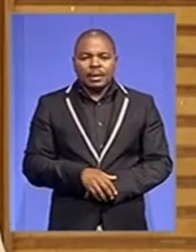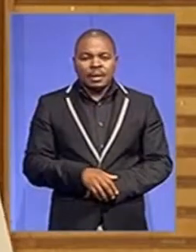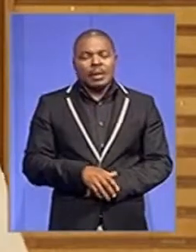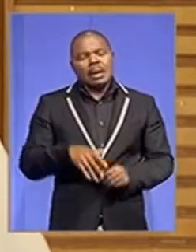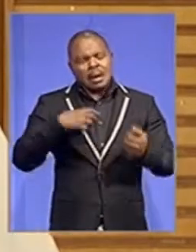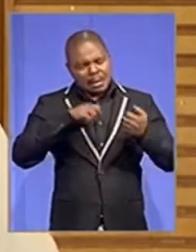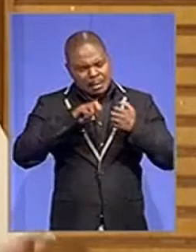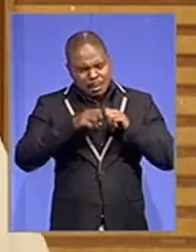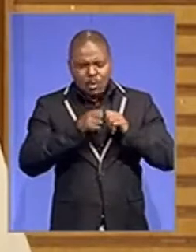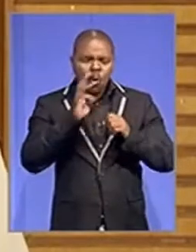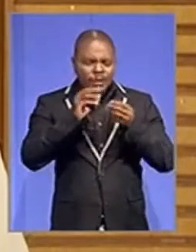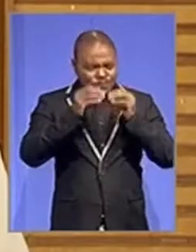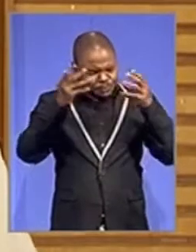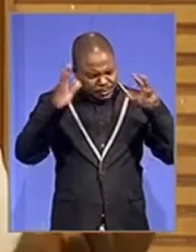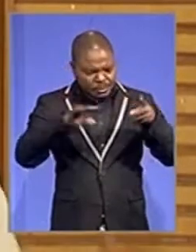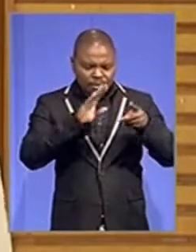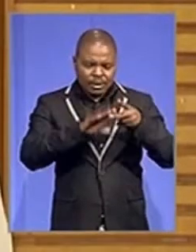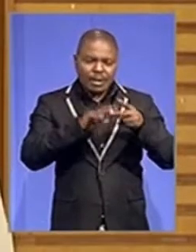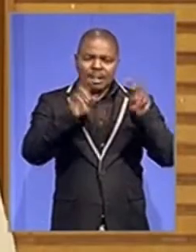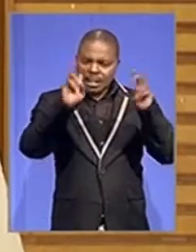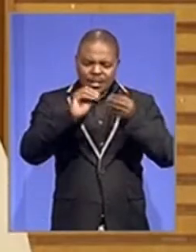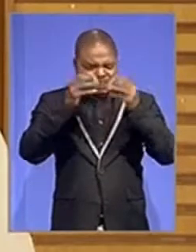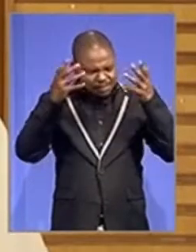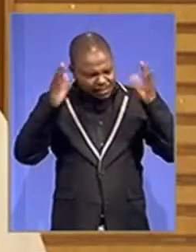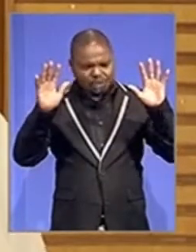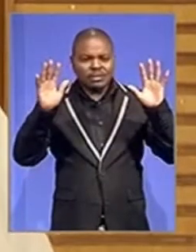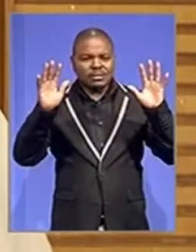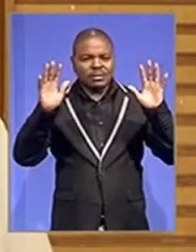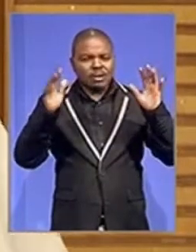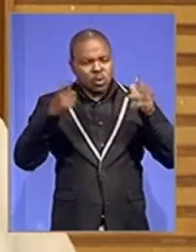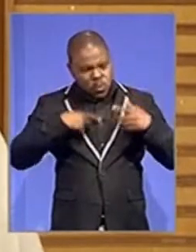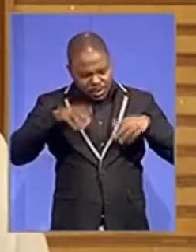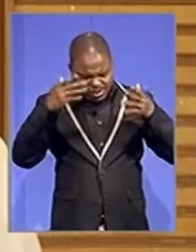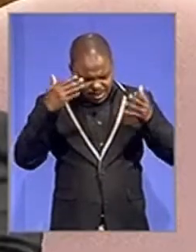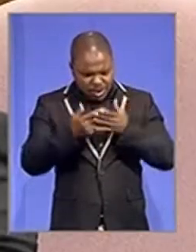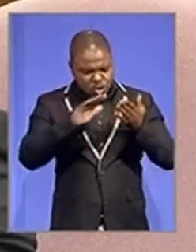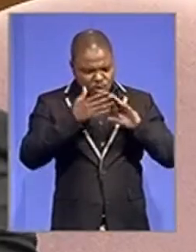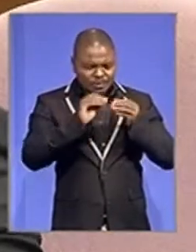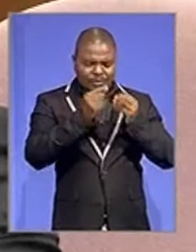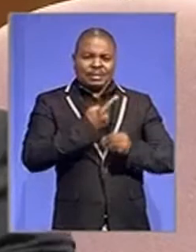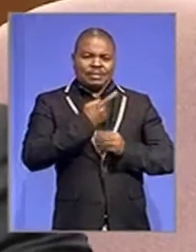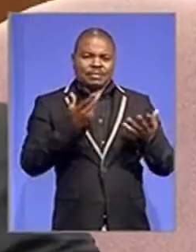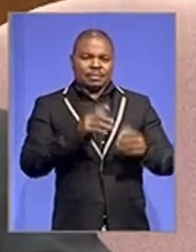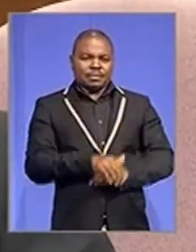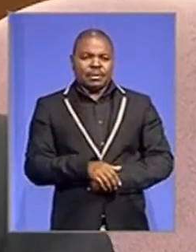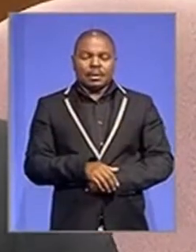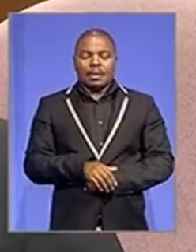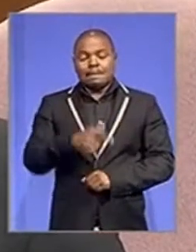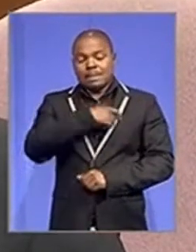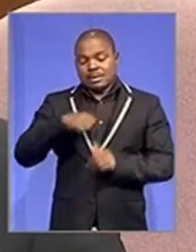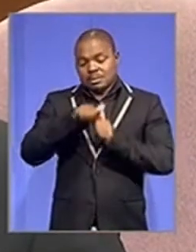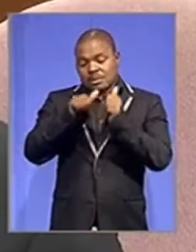wo ra lokisa motlakase ho lanka wo so re a khona ho iketsetsa re le setjhaba. Mabuza o re di-ward